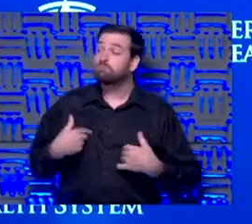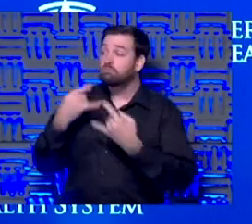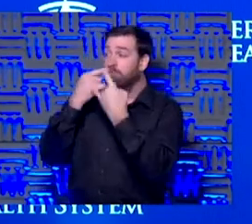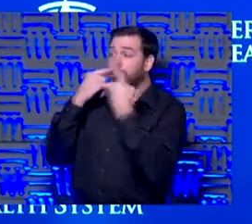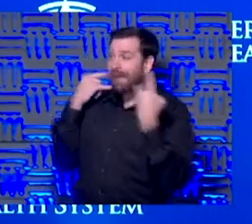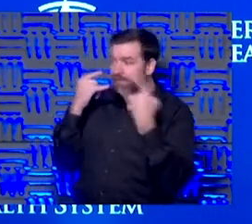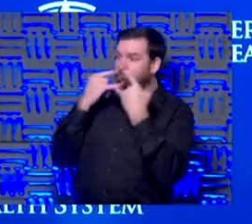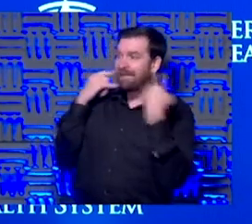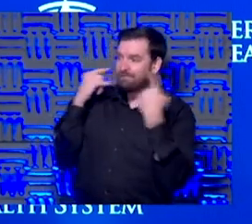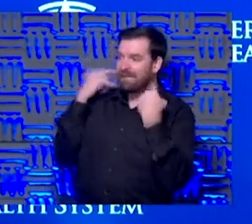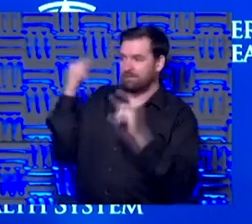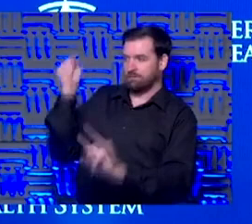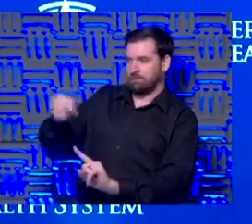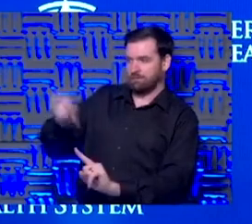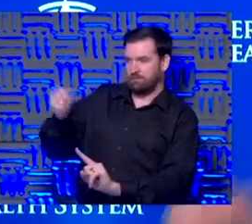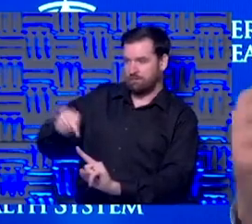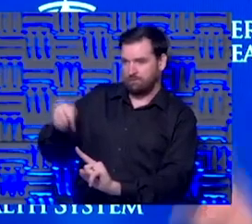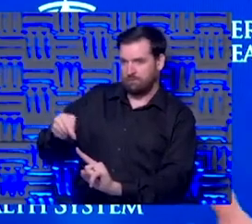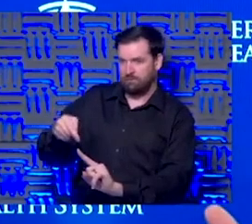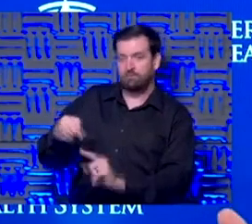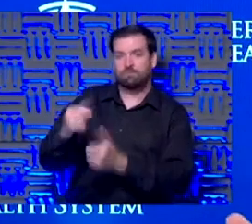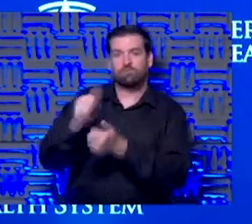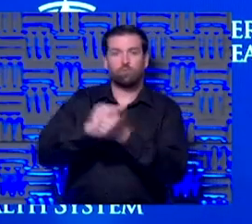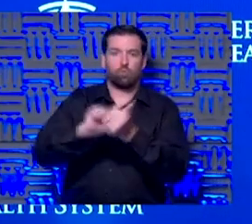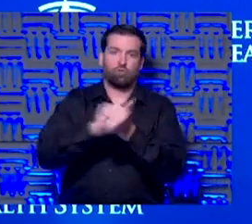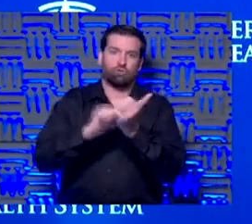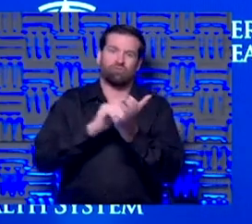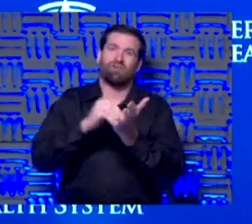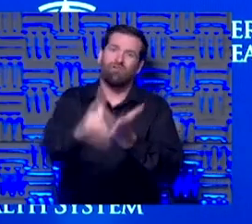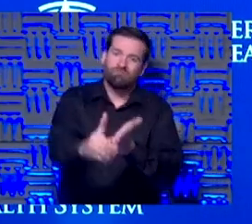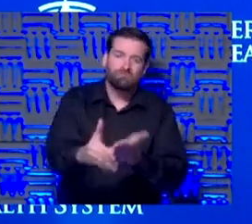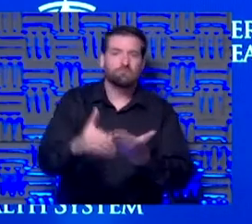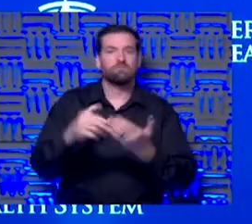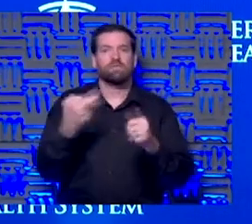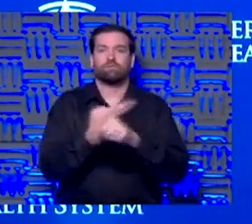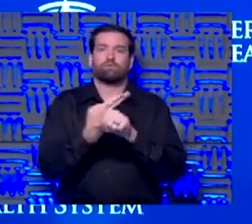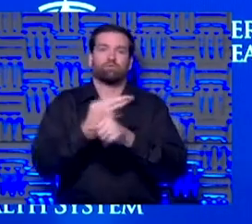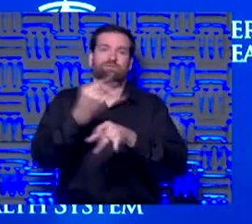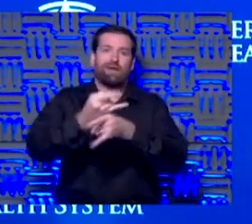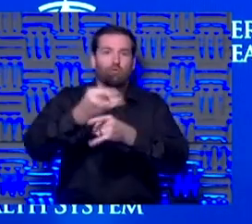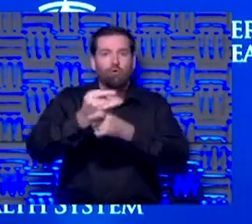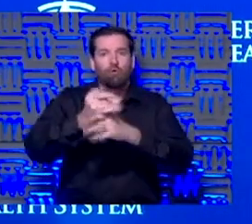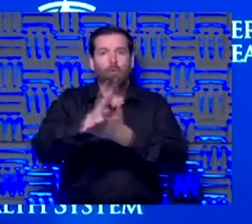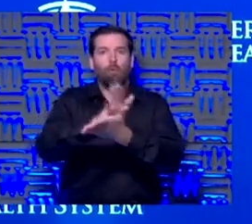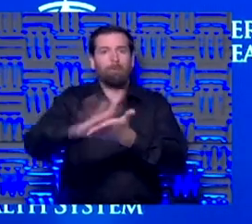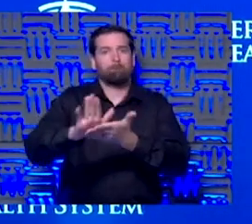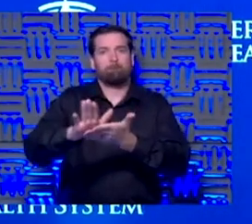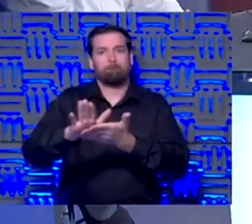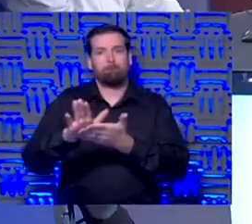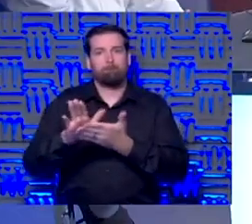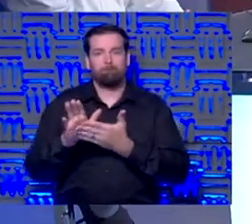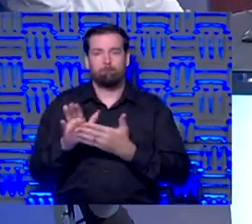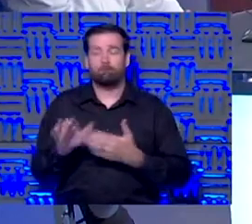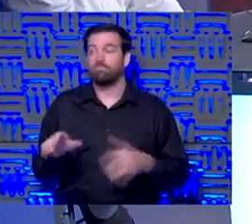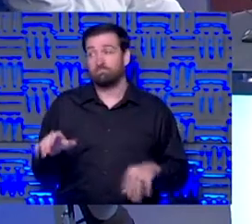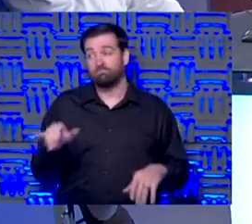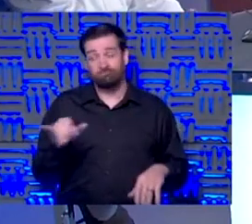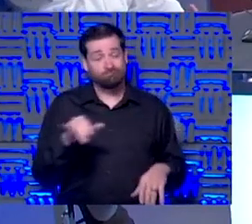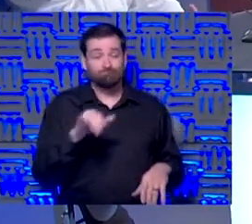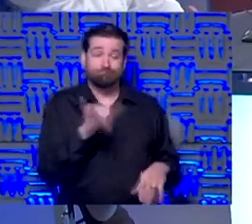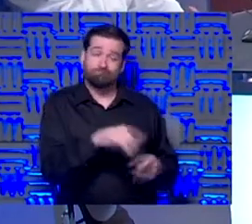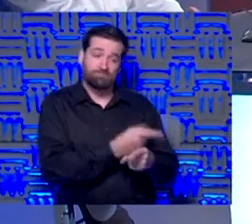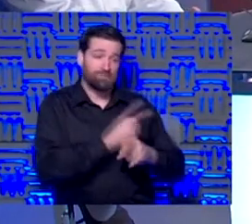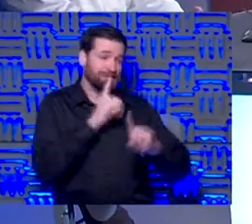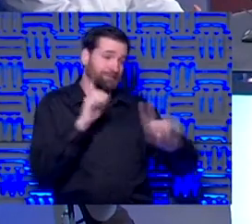wear a mask, wear a mask, wear a mask, and then wash your hands constantly and use as much alcohol sanitizer as you can. I think that's the